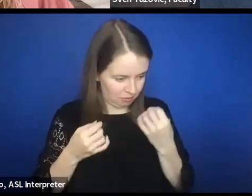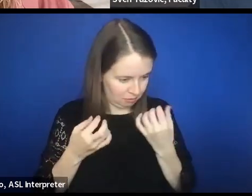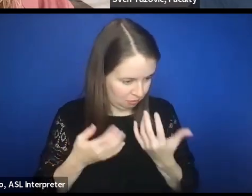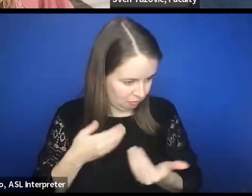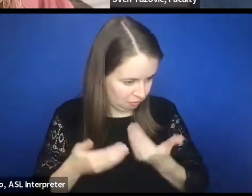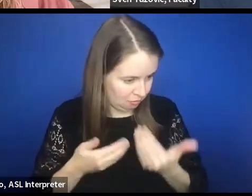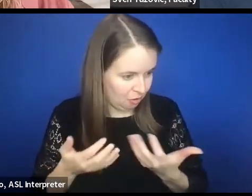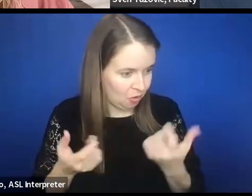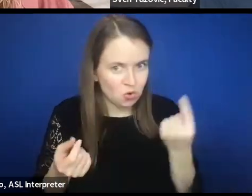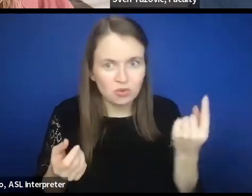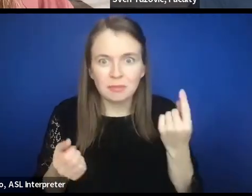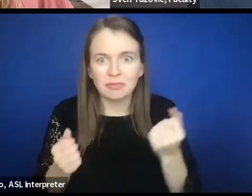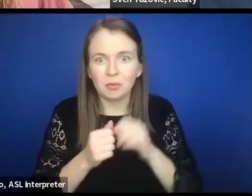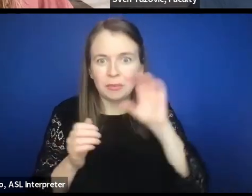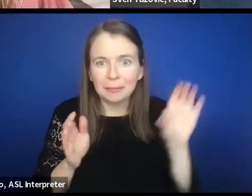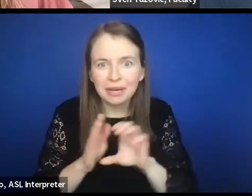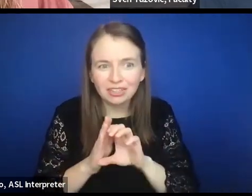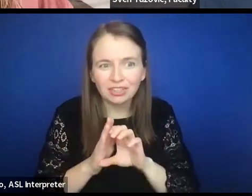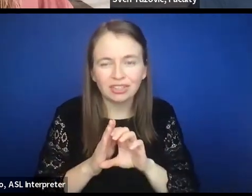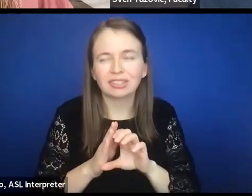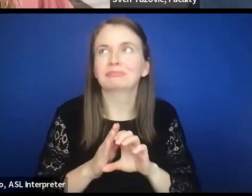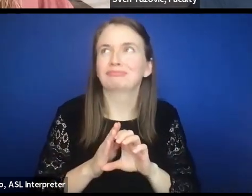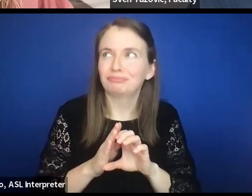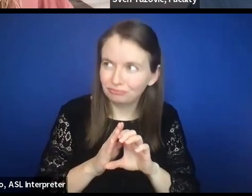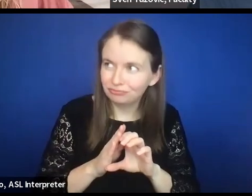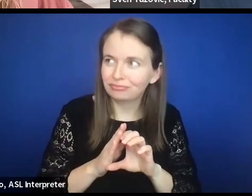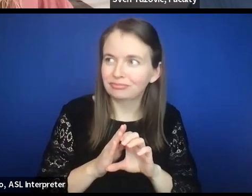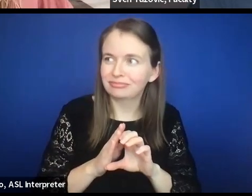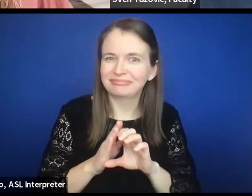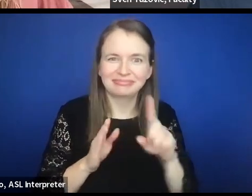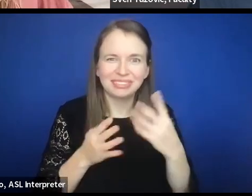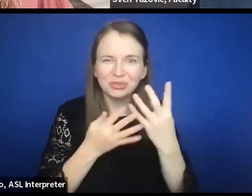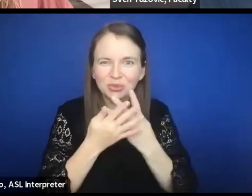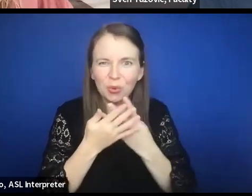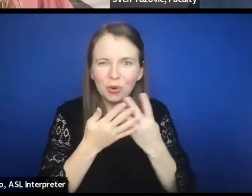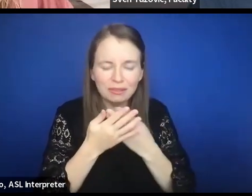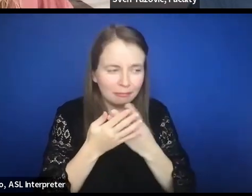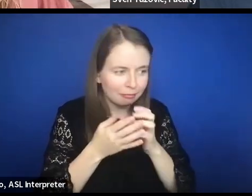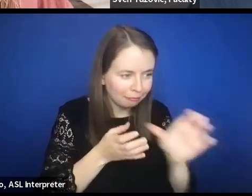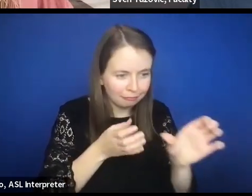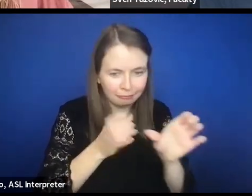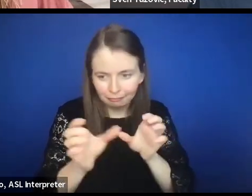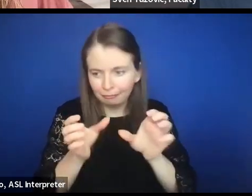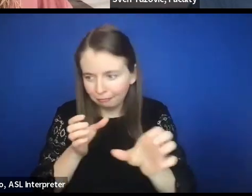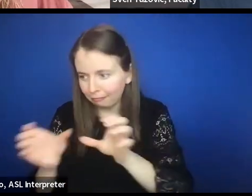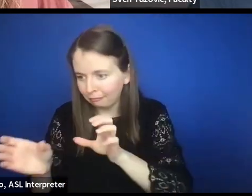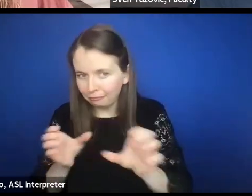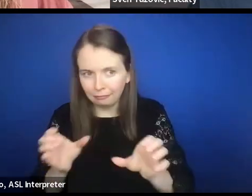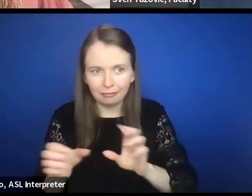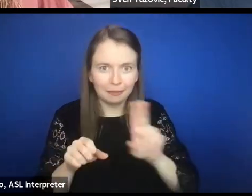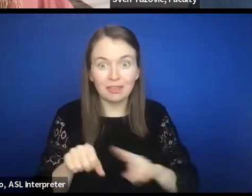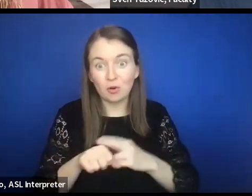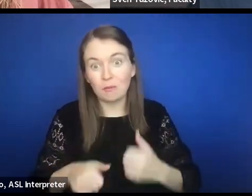want to do something with my pictures, and even just like sorting them is taking so much time, and then